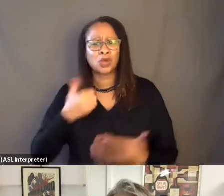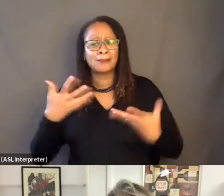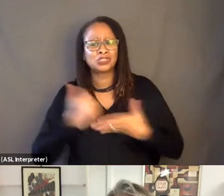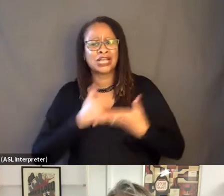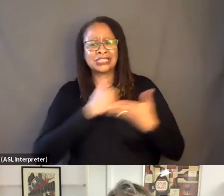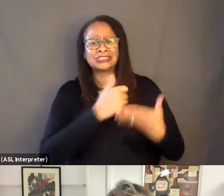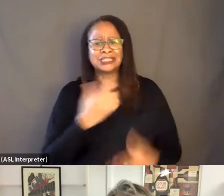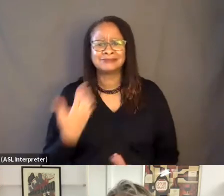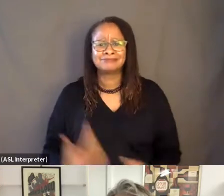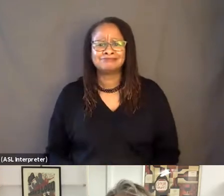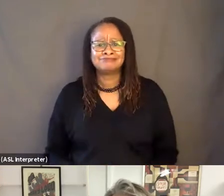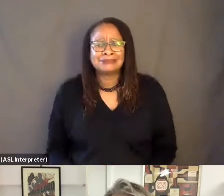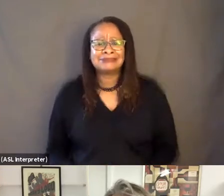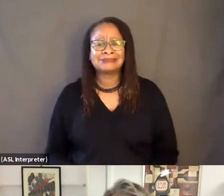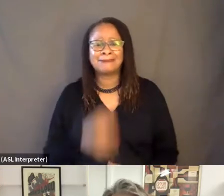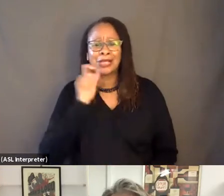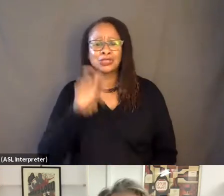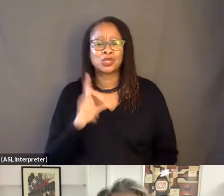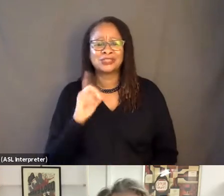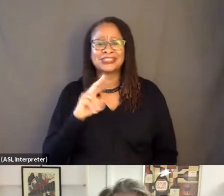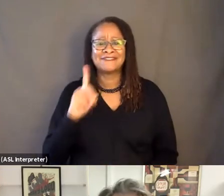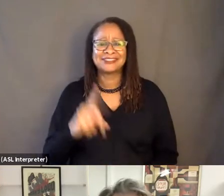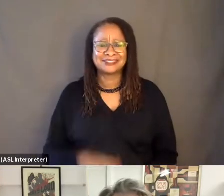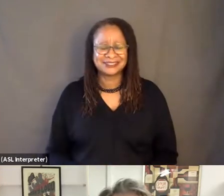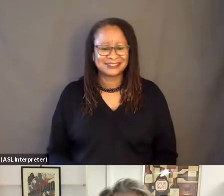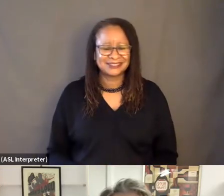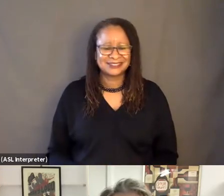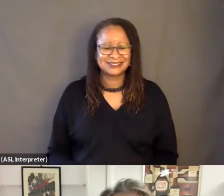Sorry, Jerry, after you. Yeah. No, you did. Your turn.